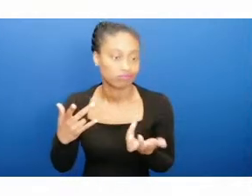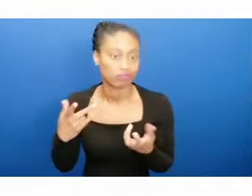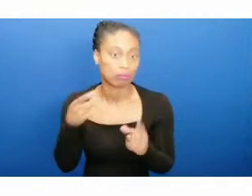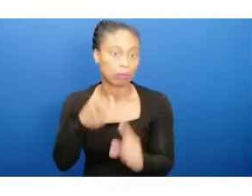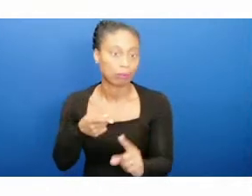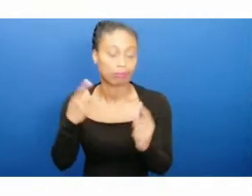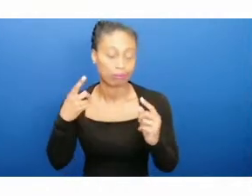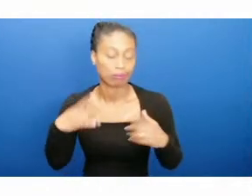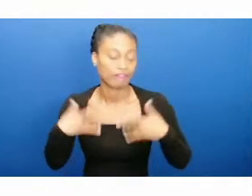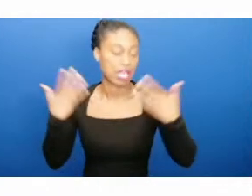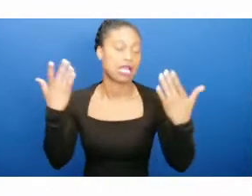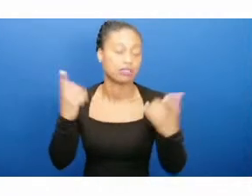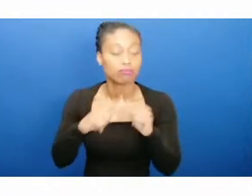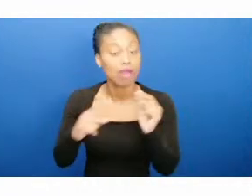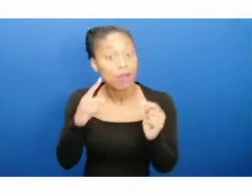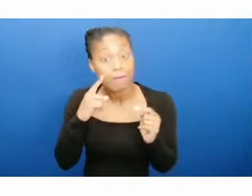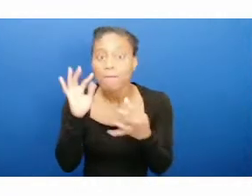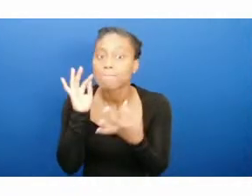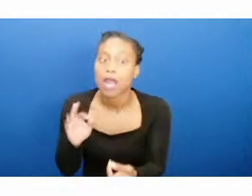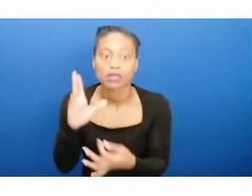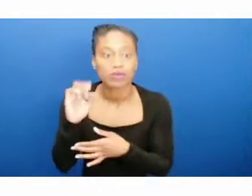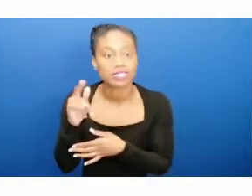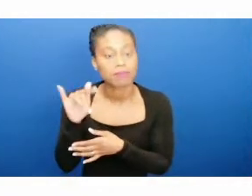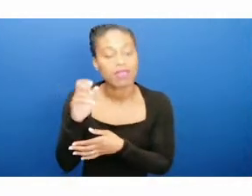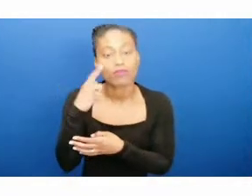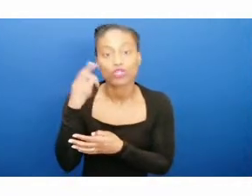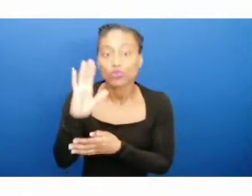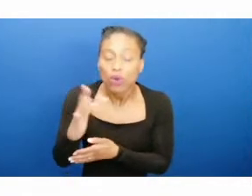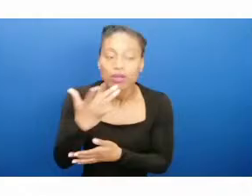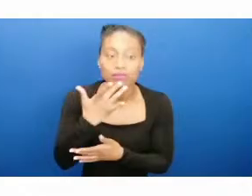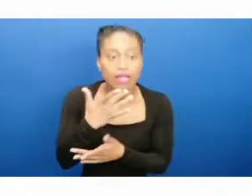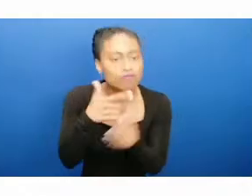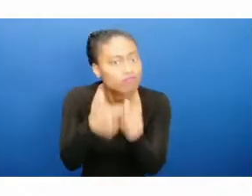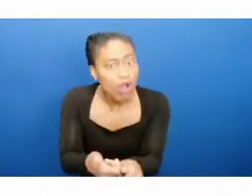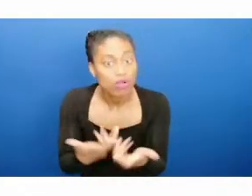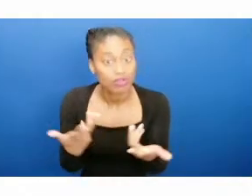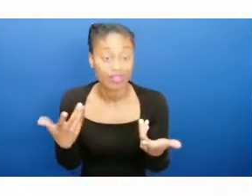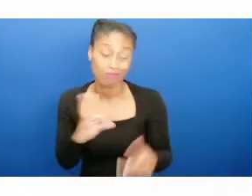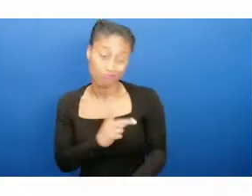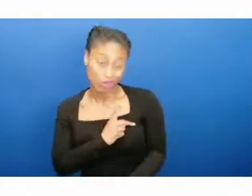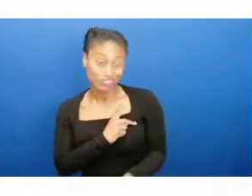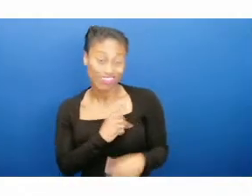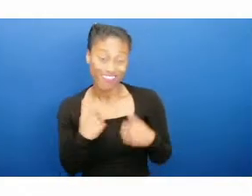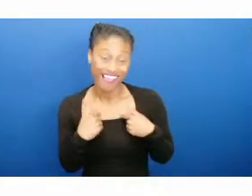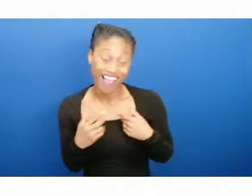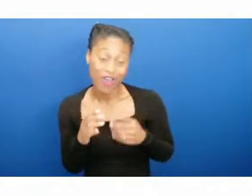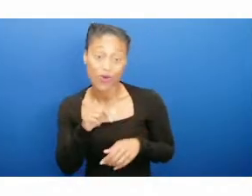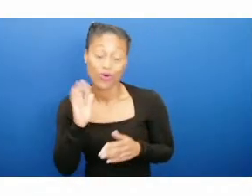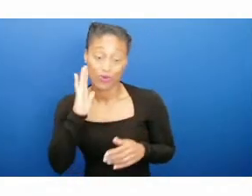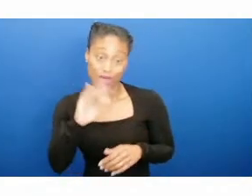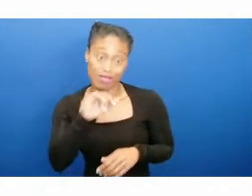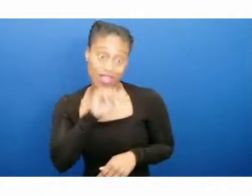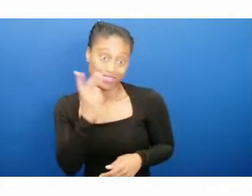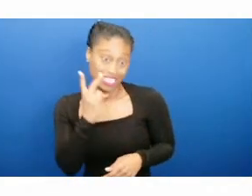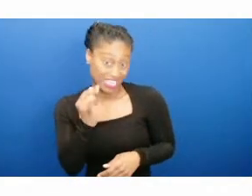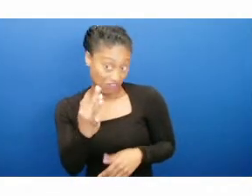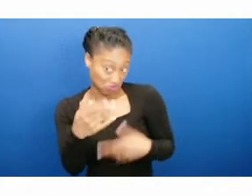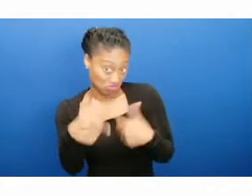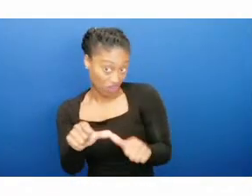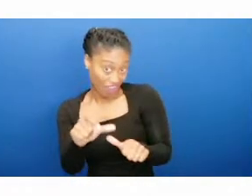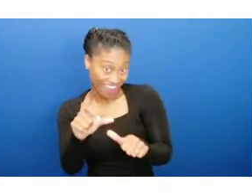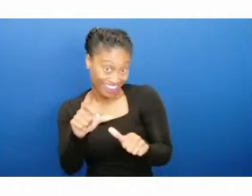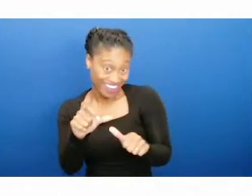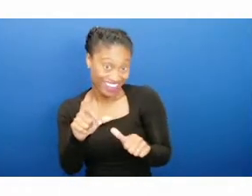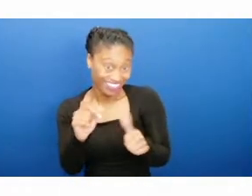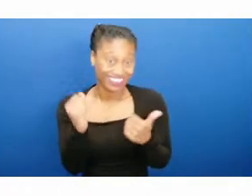perfect recipe for you to customize for your liking. And personally, I would love to see if any of you try this recipe